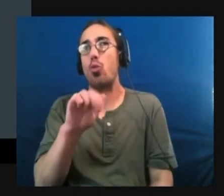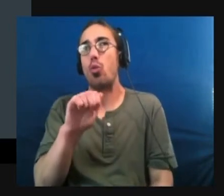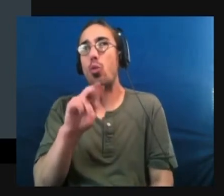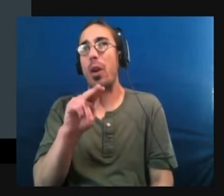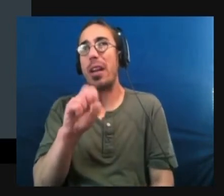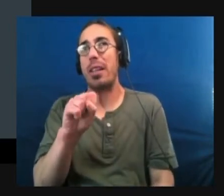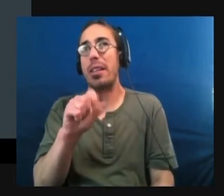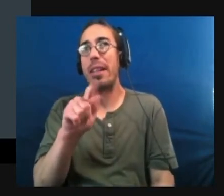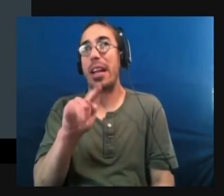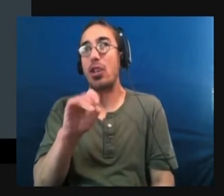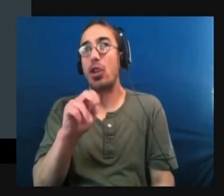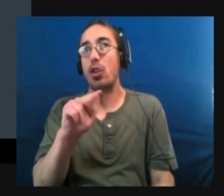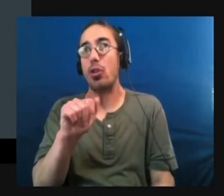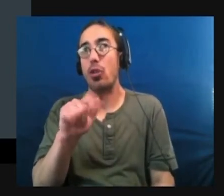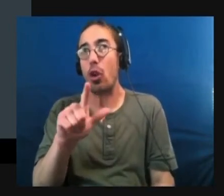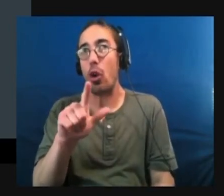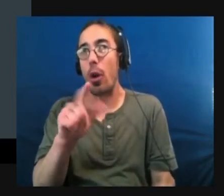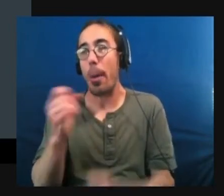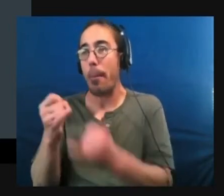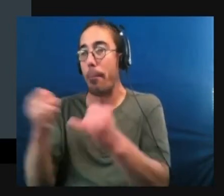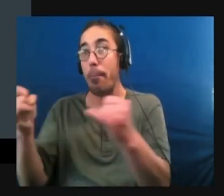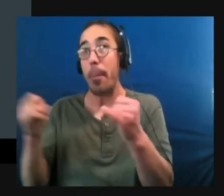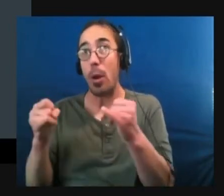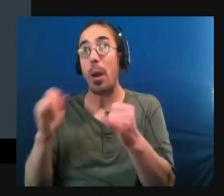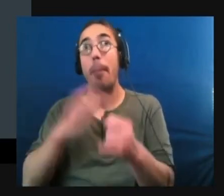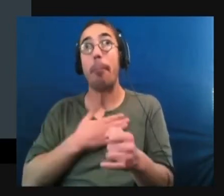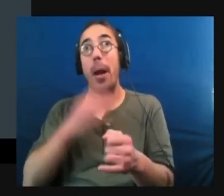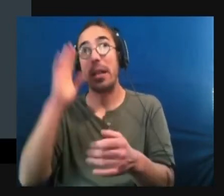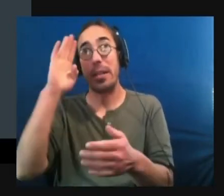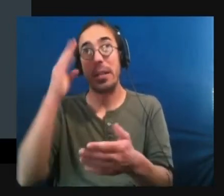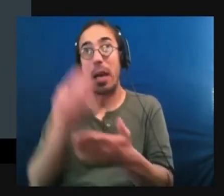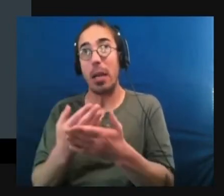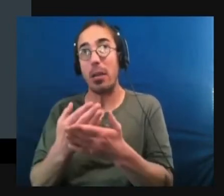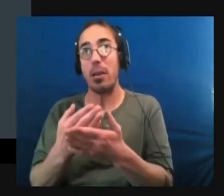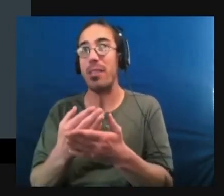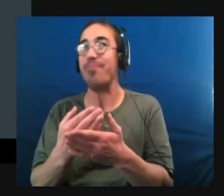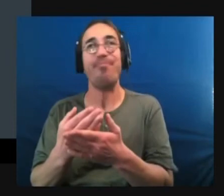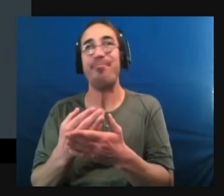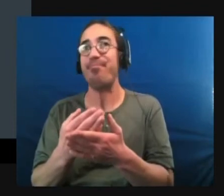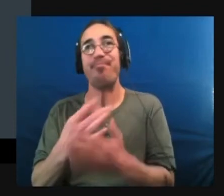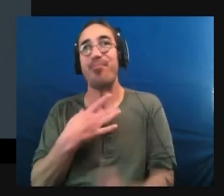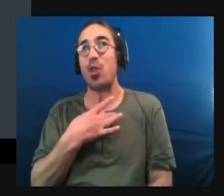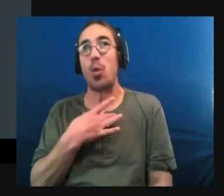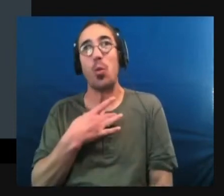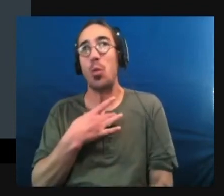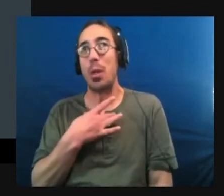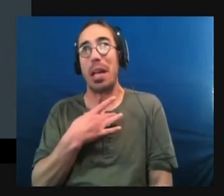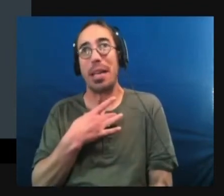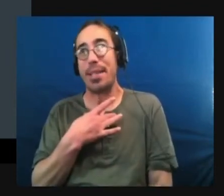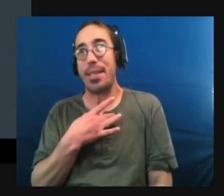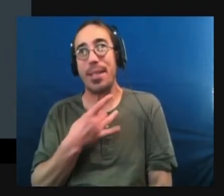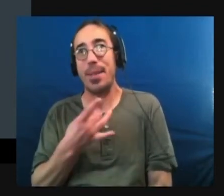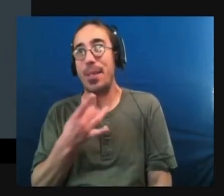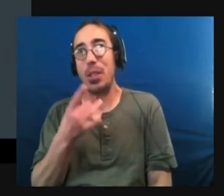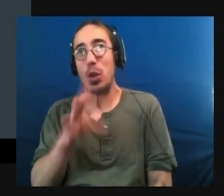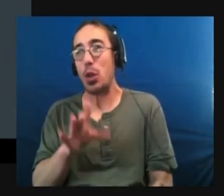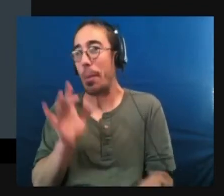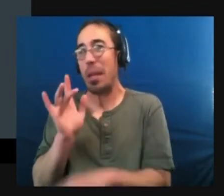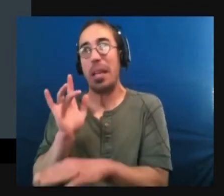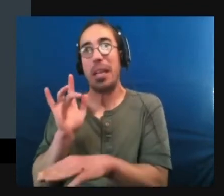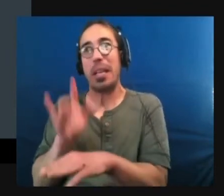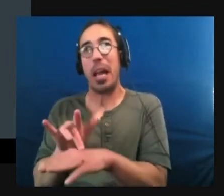my son does not like to be touched without his